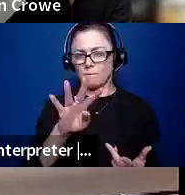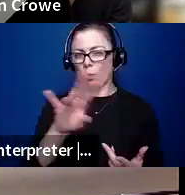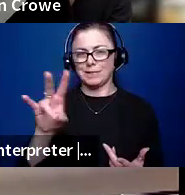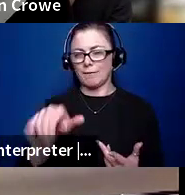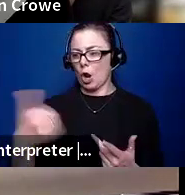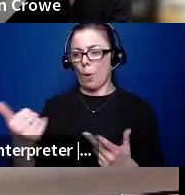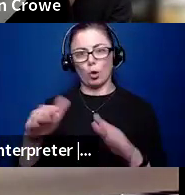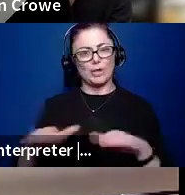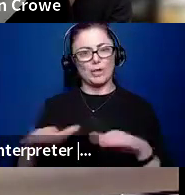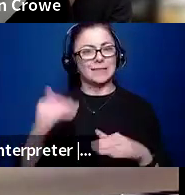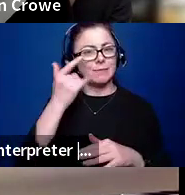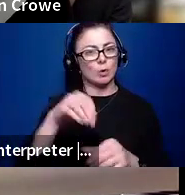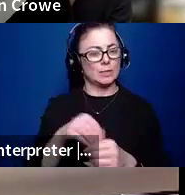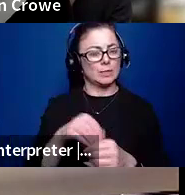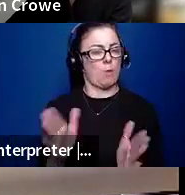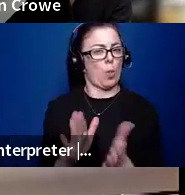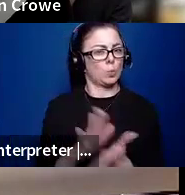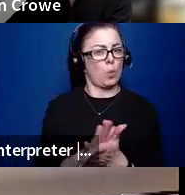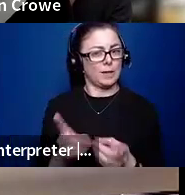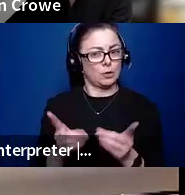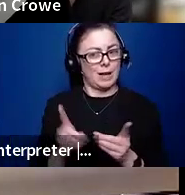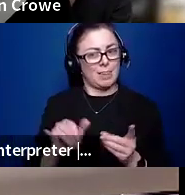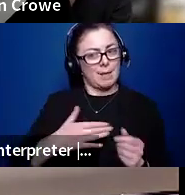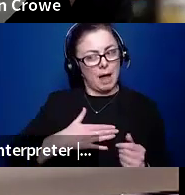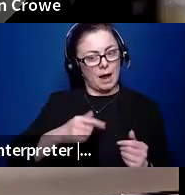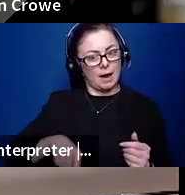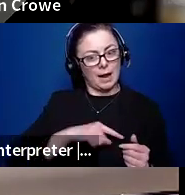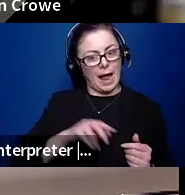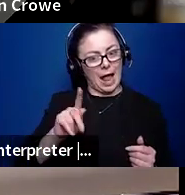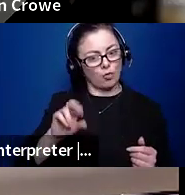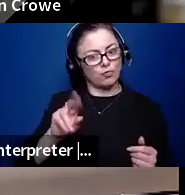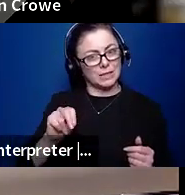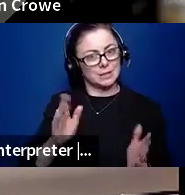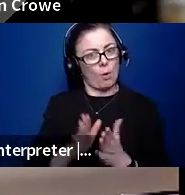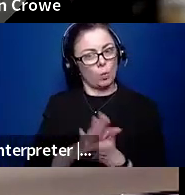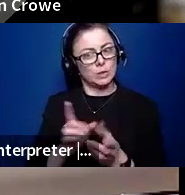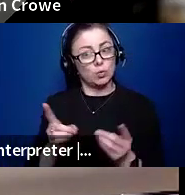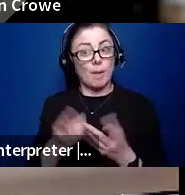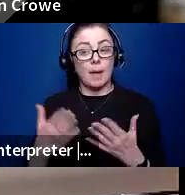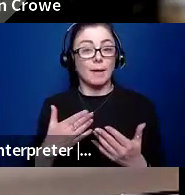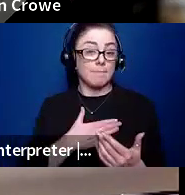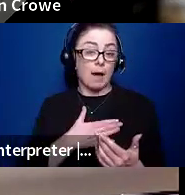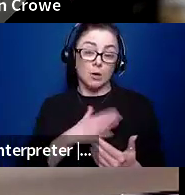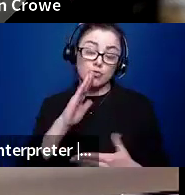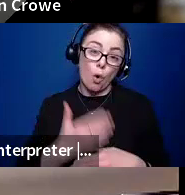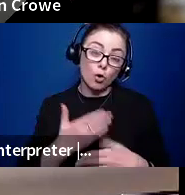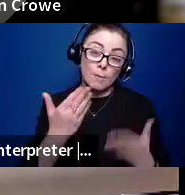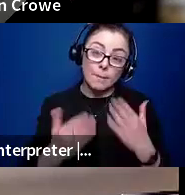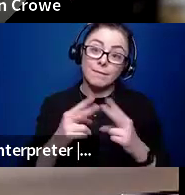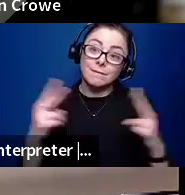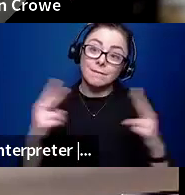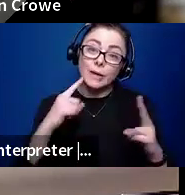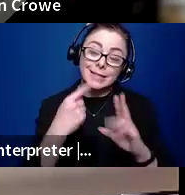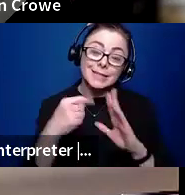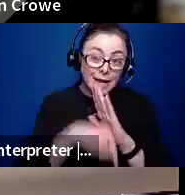for as a small school district, like which Akron is, that worries me that either A, my daughter who is going to be very intensive and